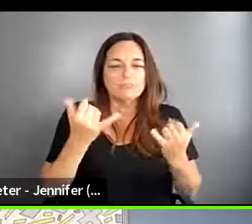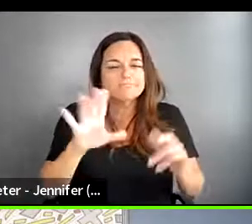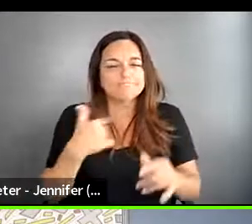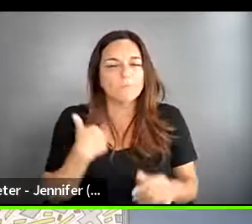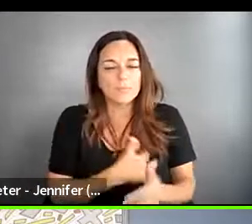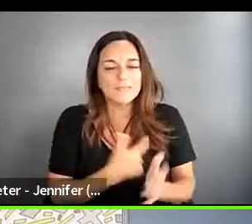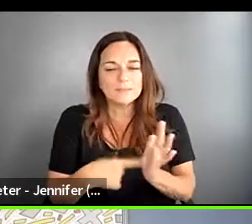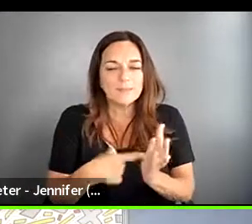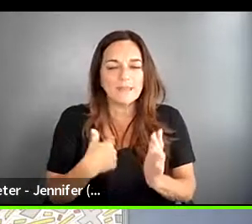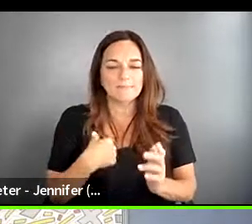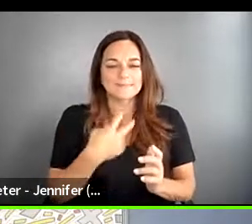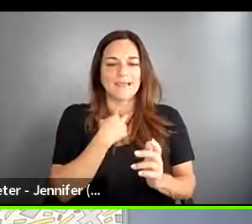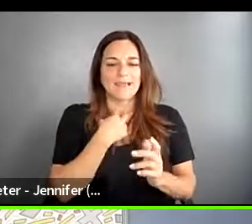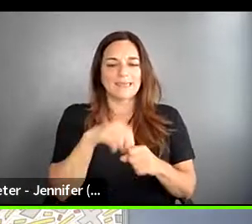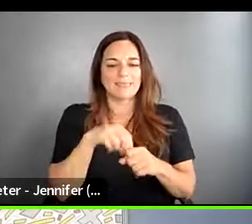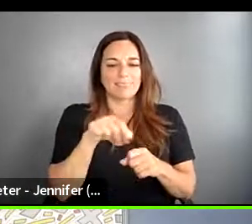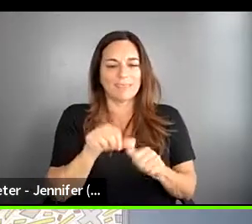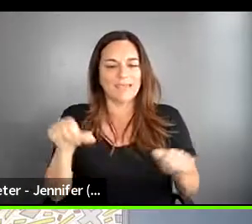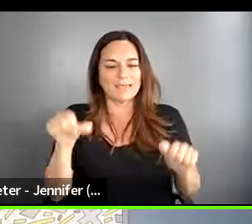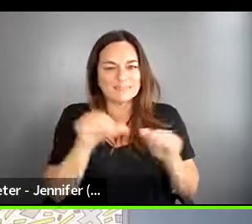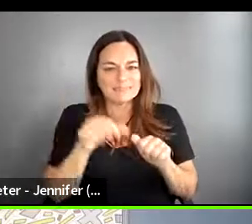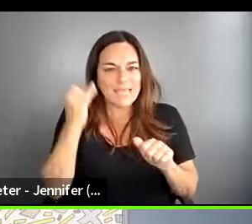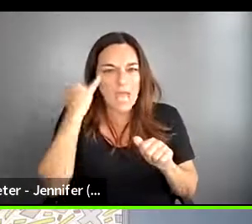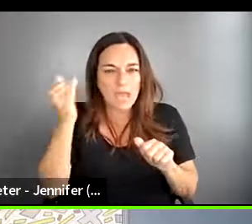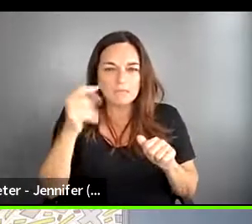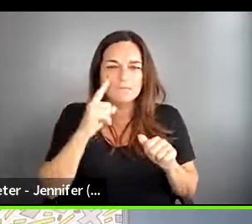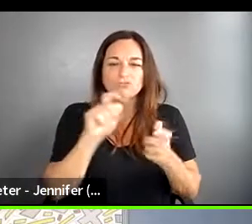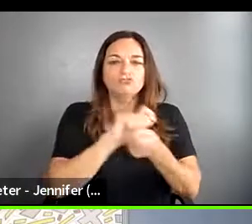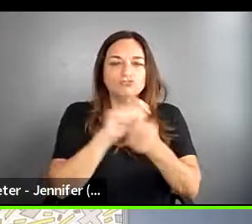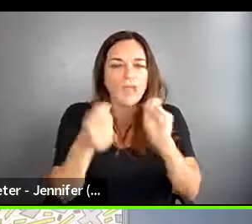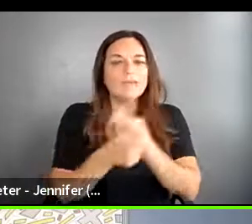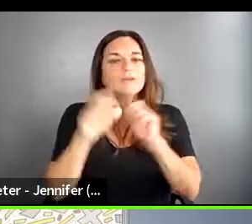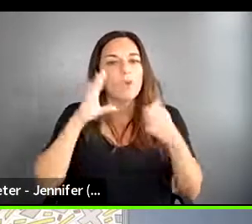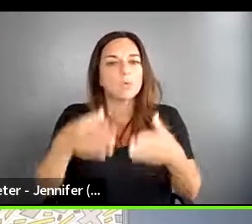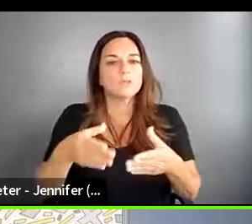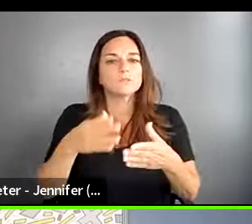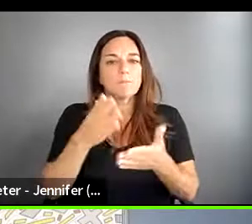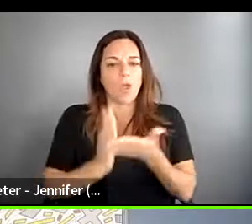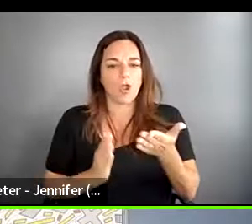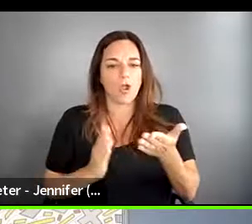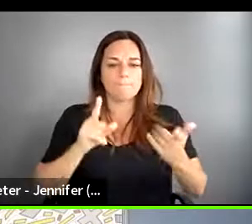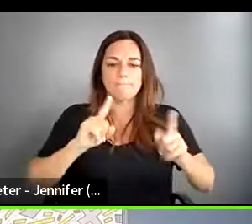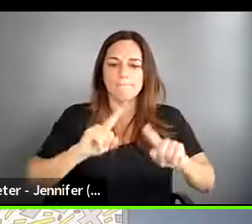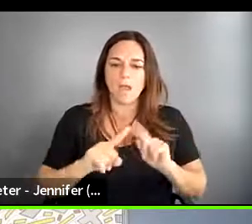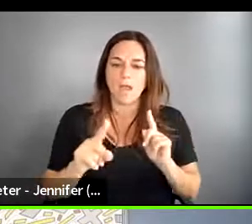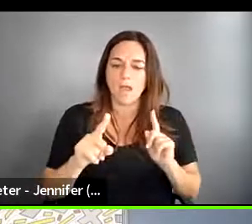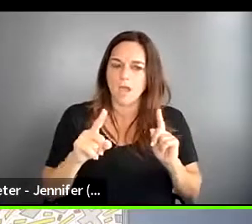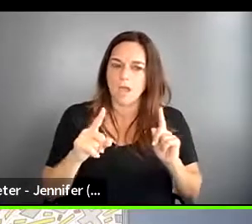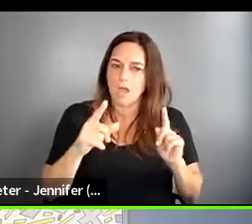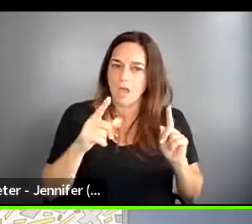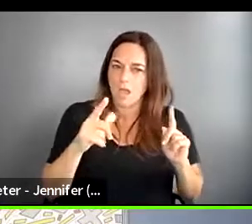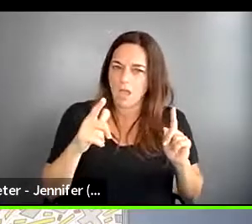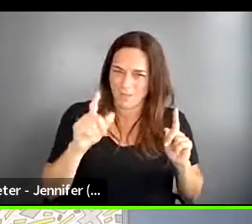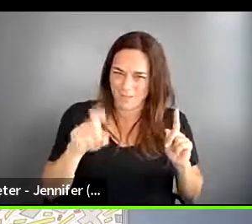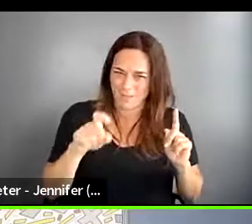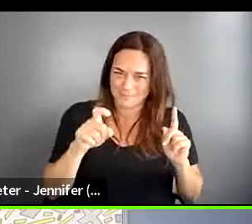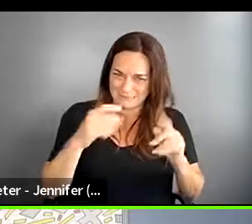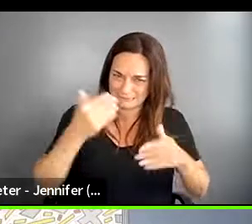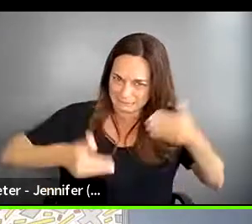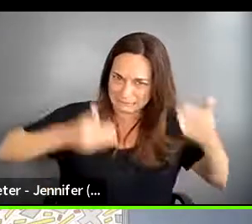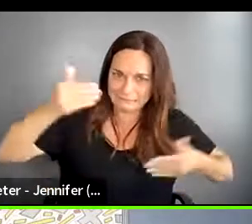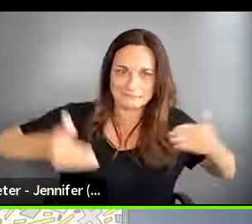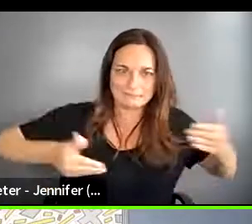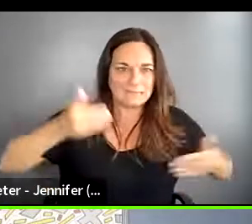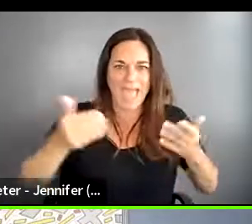ideas of like just being in a change focused part, but it needs to be dismantled, right? Like, how do we now move into this